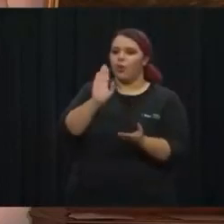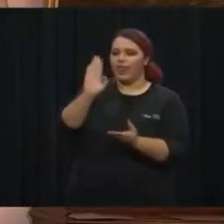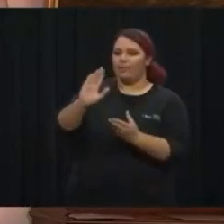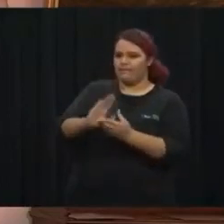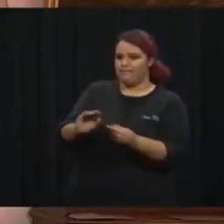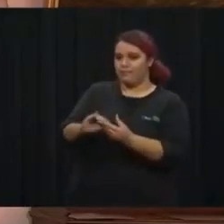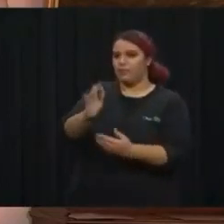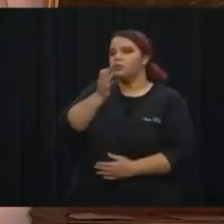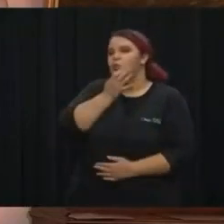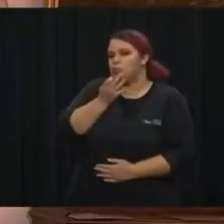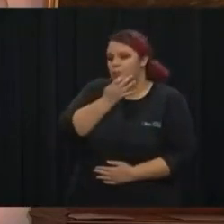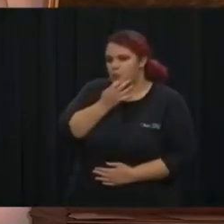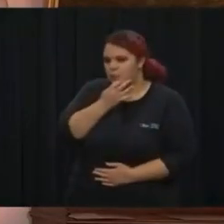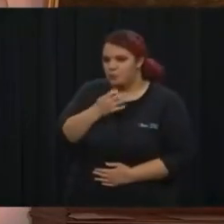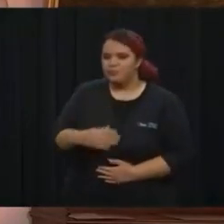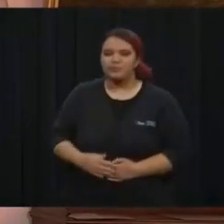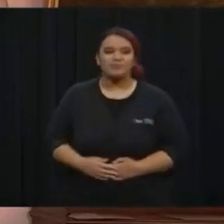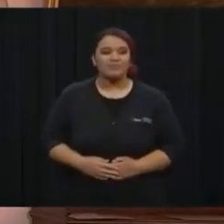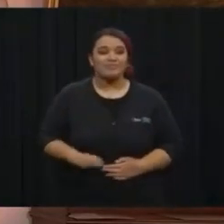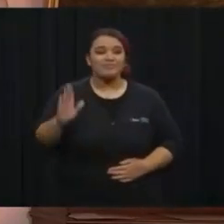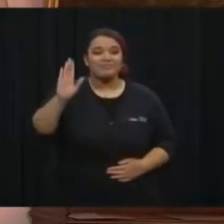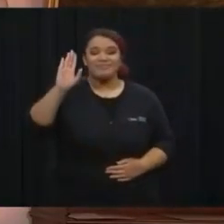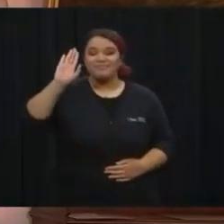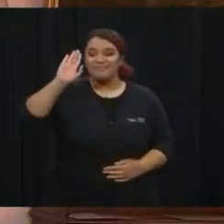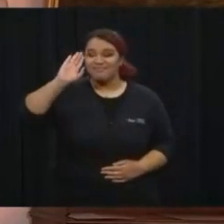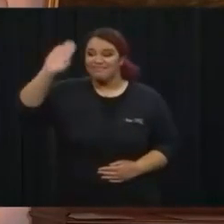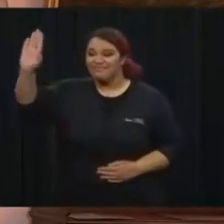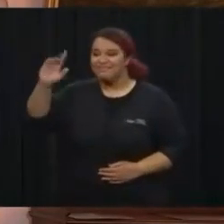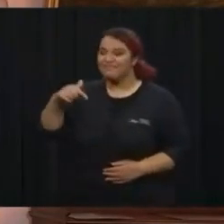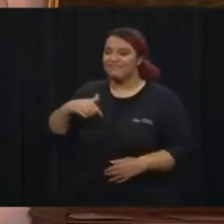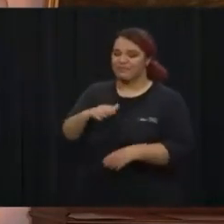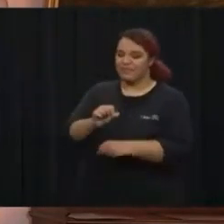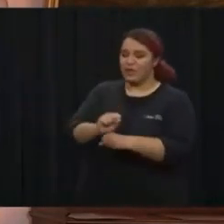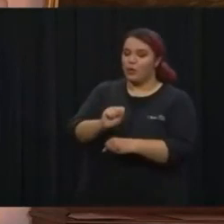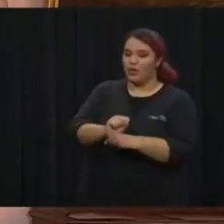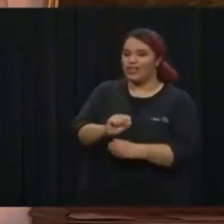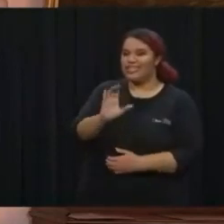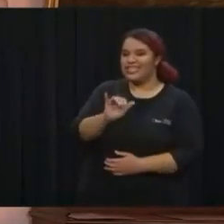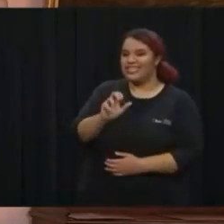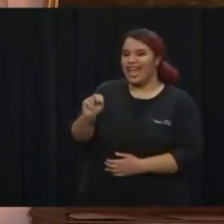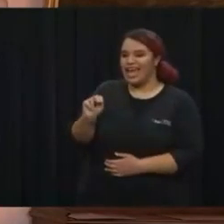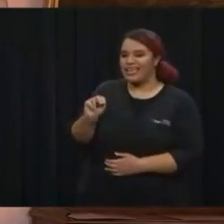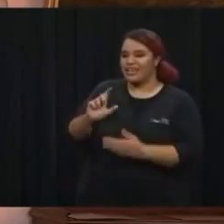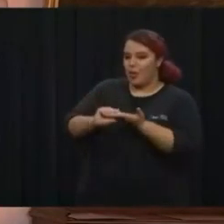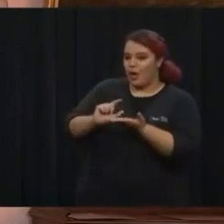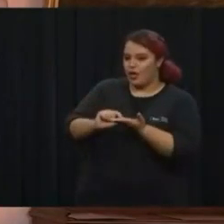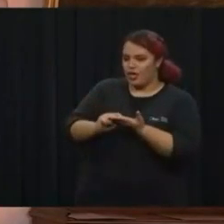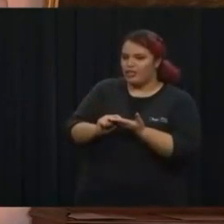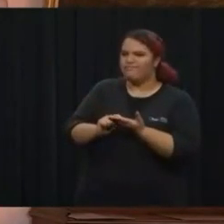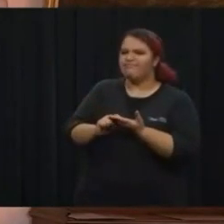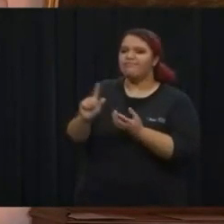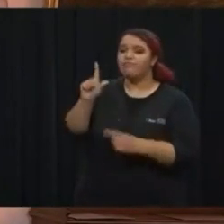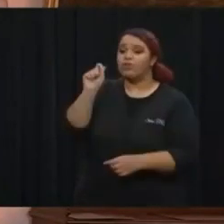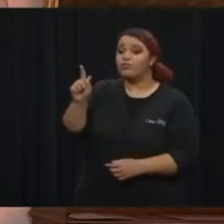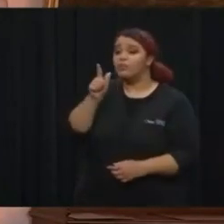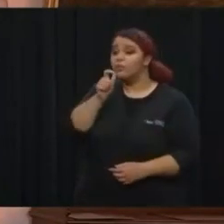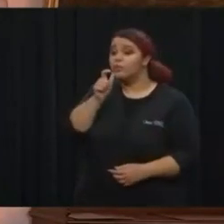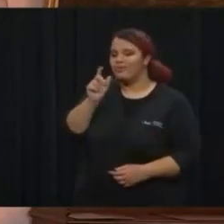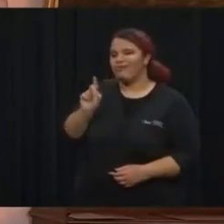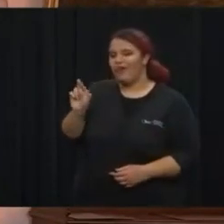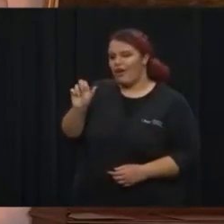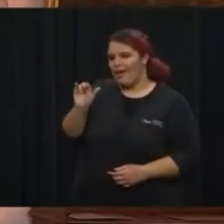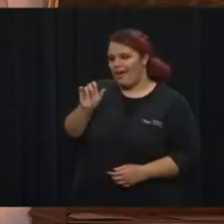on their regional approach that they'll be describing to you next week, early next week. They are going to, you know, use the facilities they have differently. Some